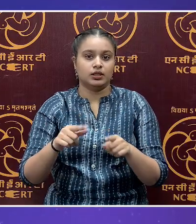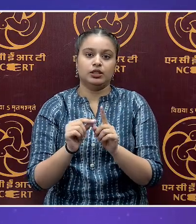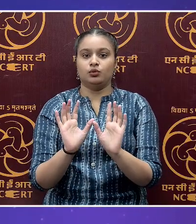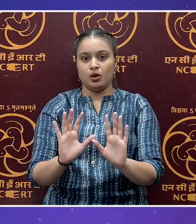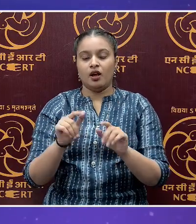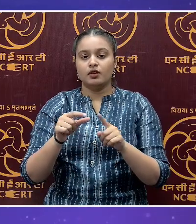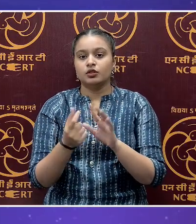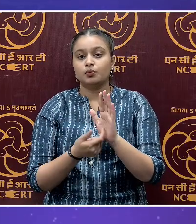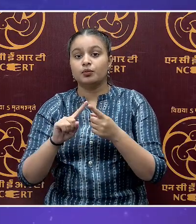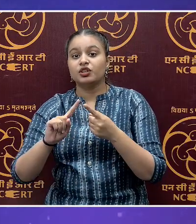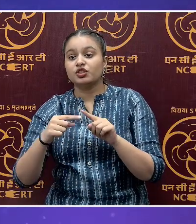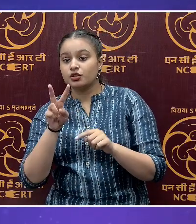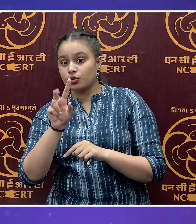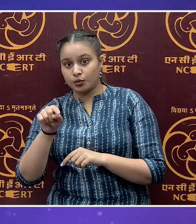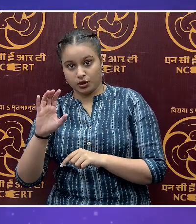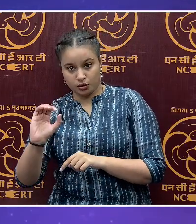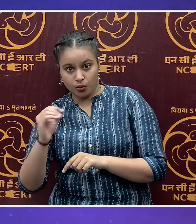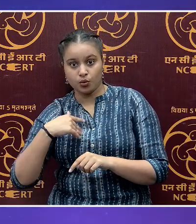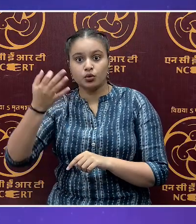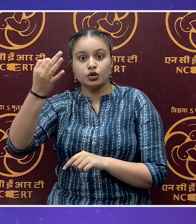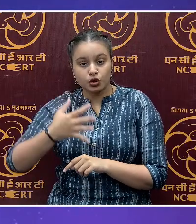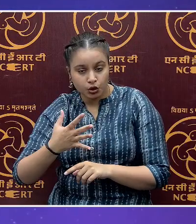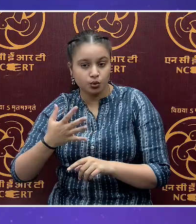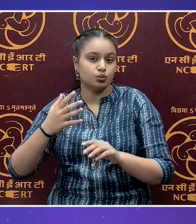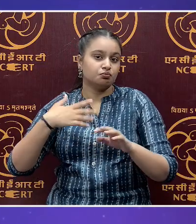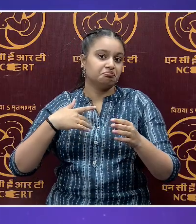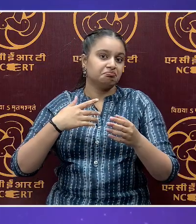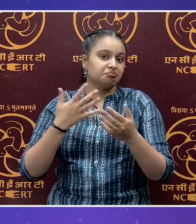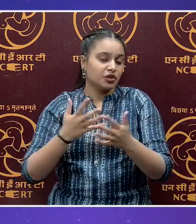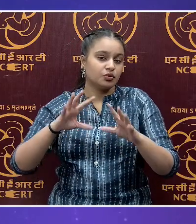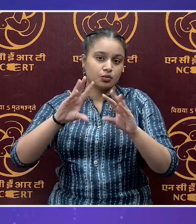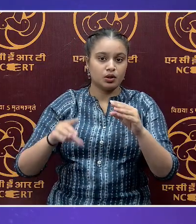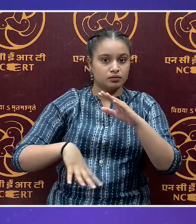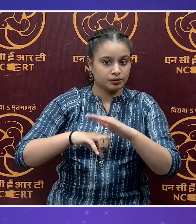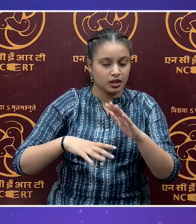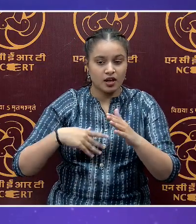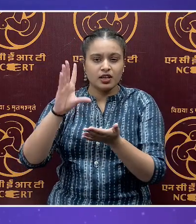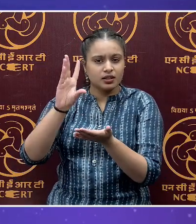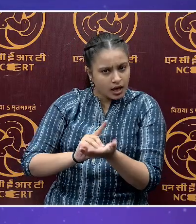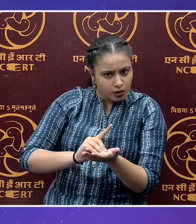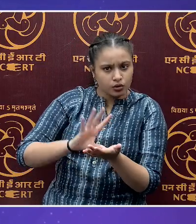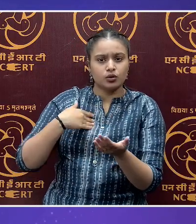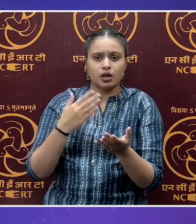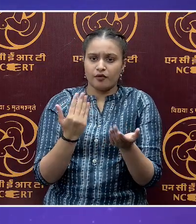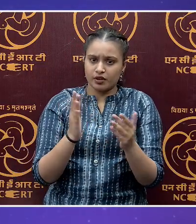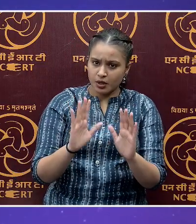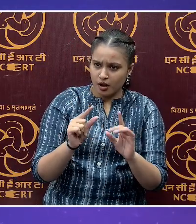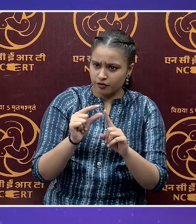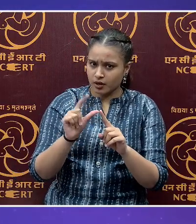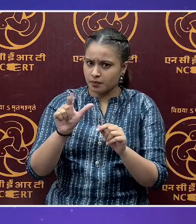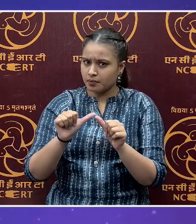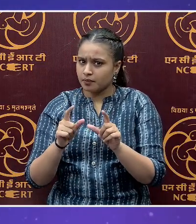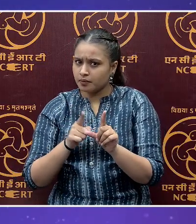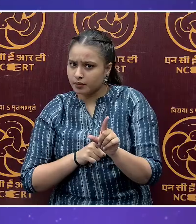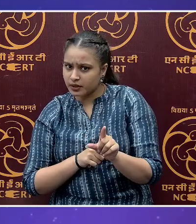is coming with great features and great benefits, which you must try. Just download it, and it's available on Play Store, Google Play